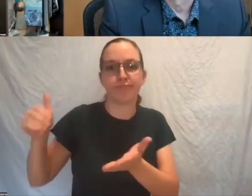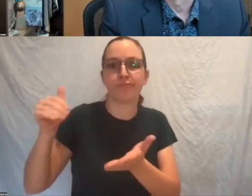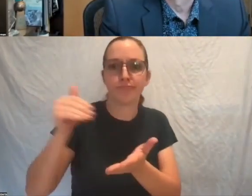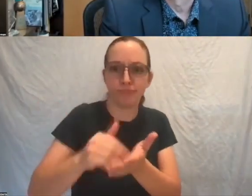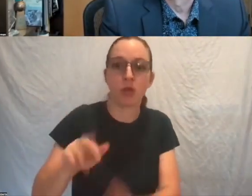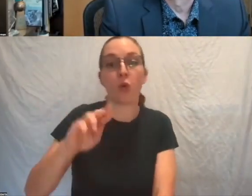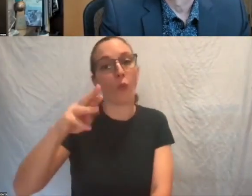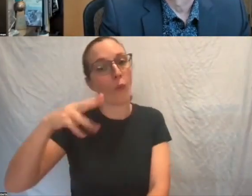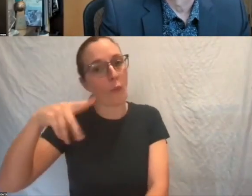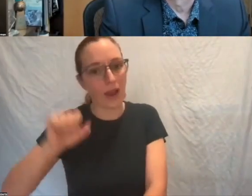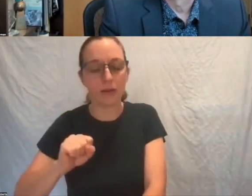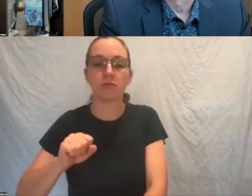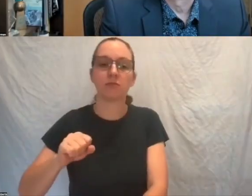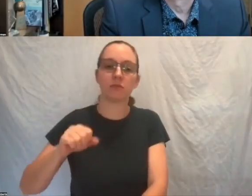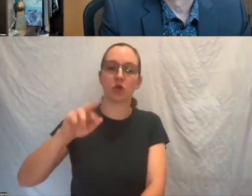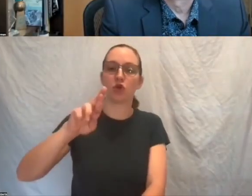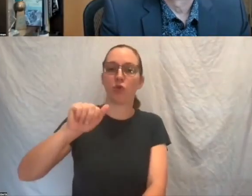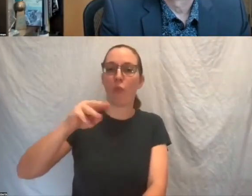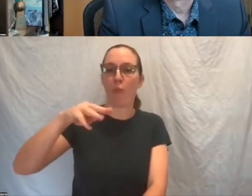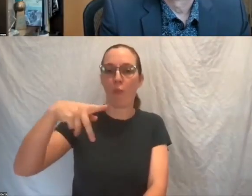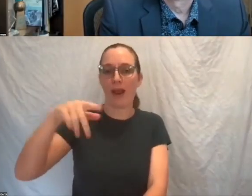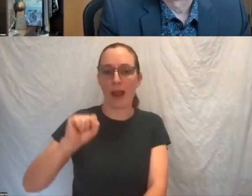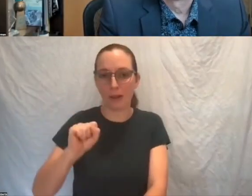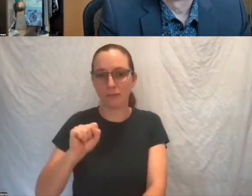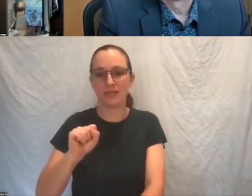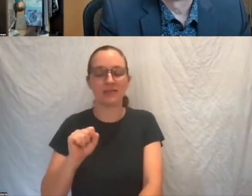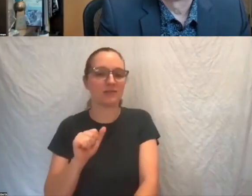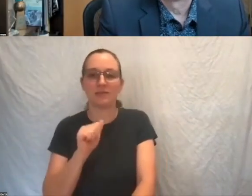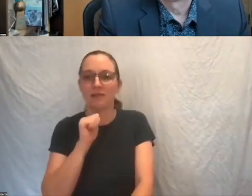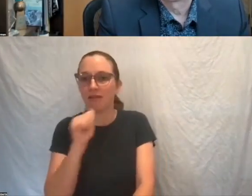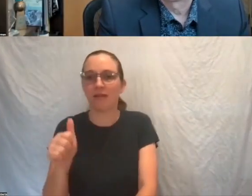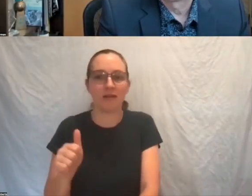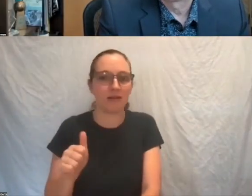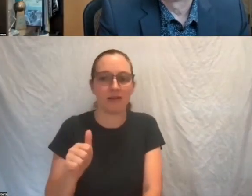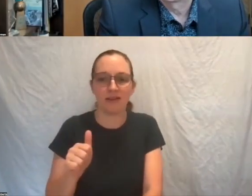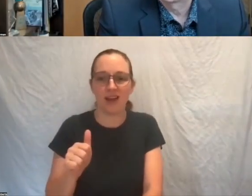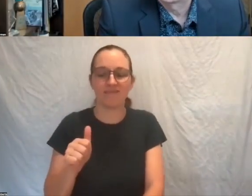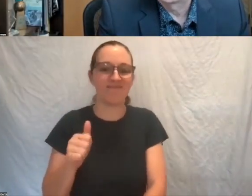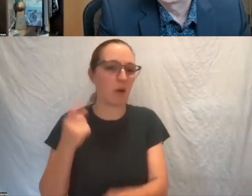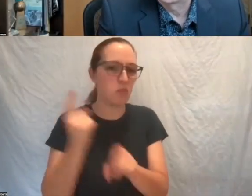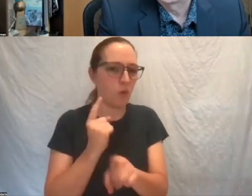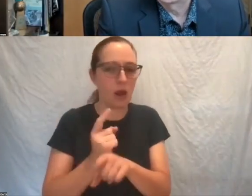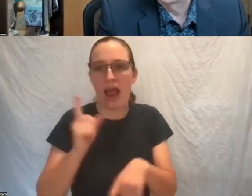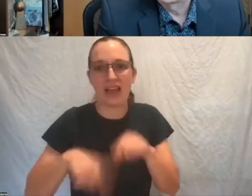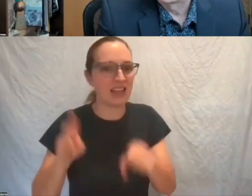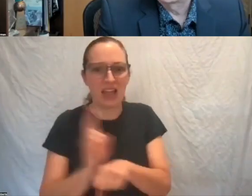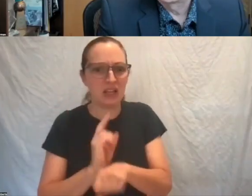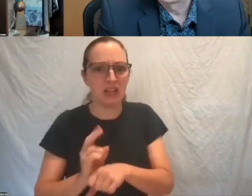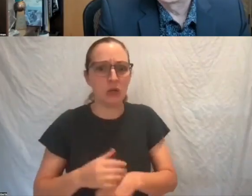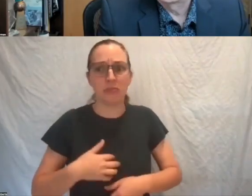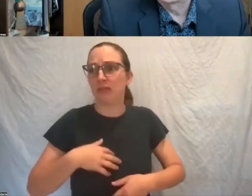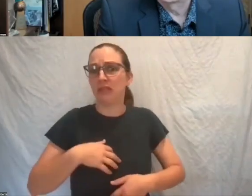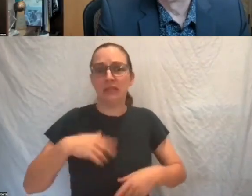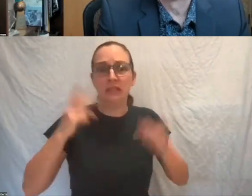to code with certain theaters or not being up to code. So then I wasn't able to use them and then having to panic briefly and